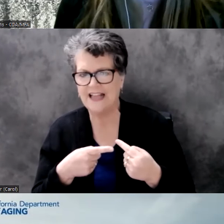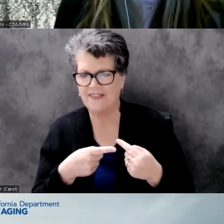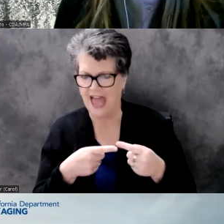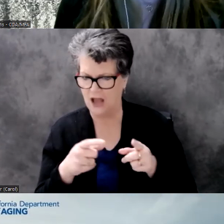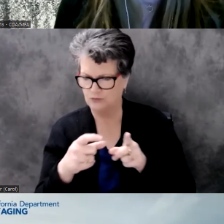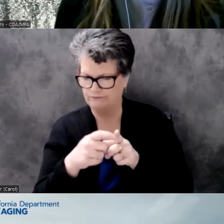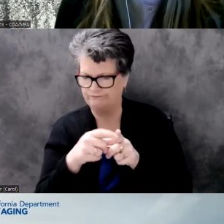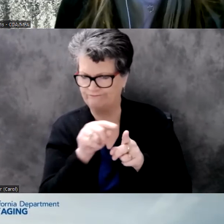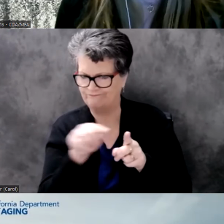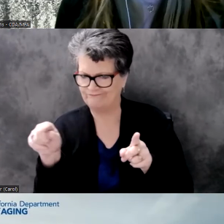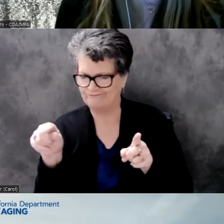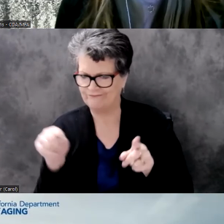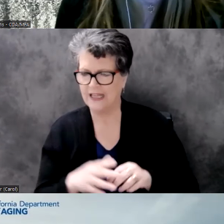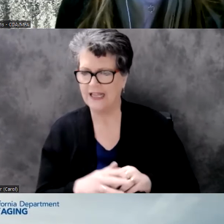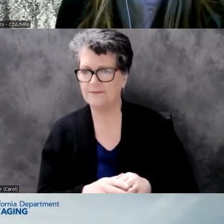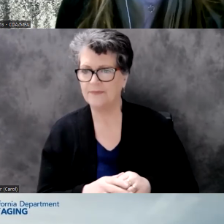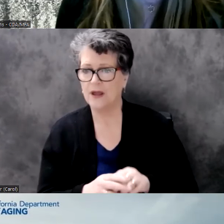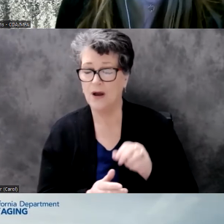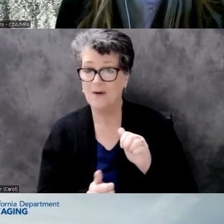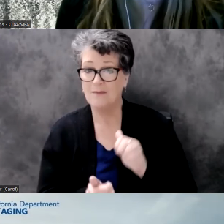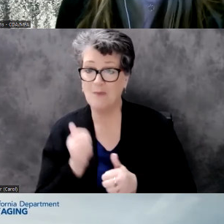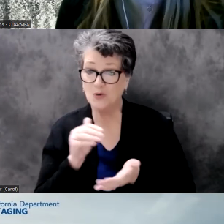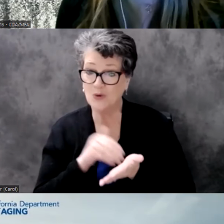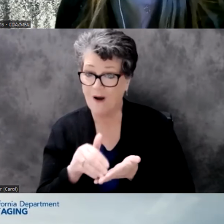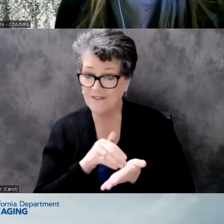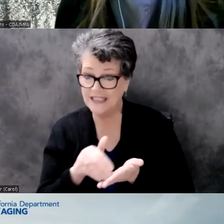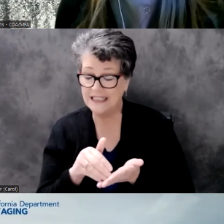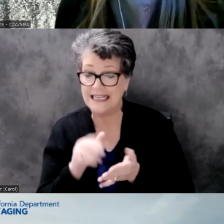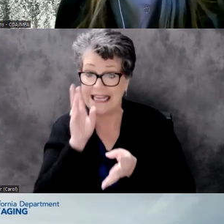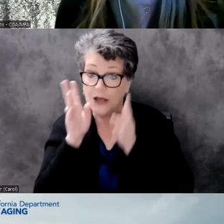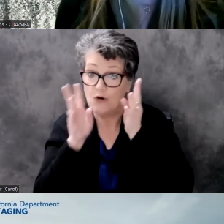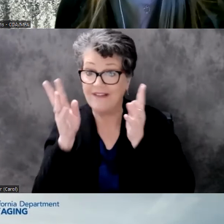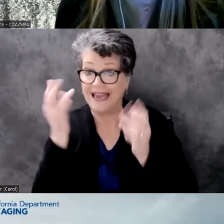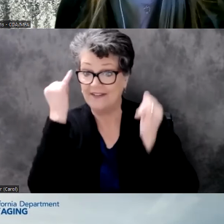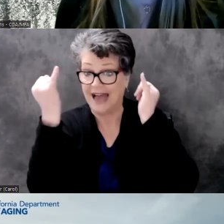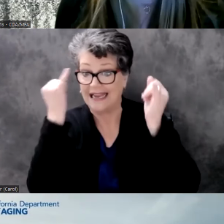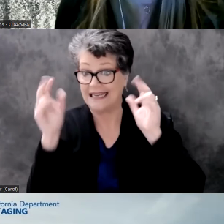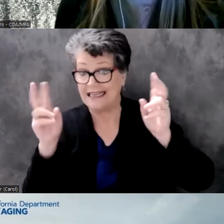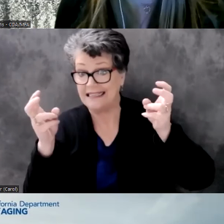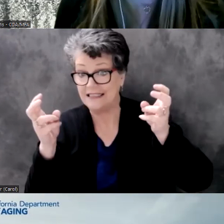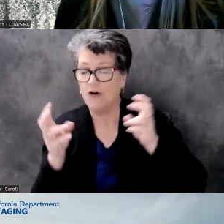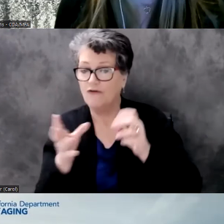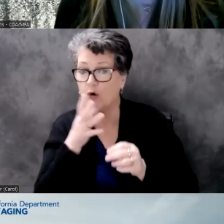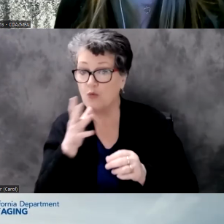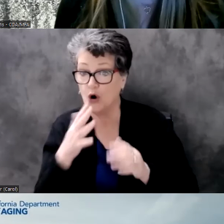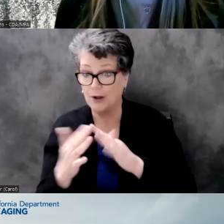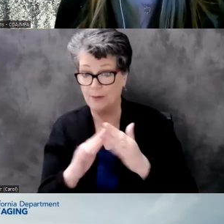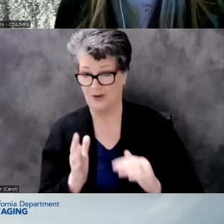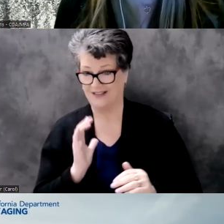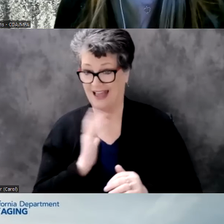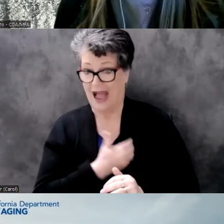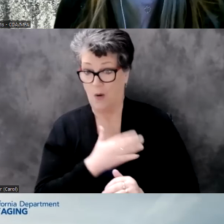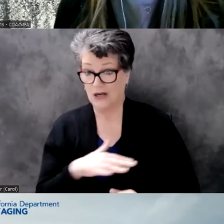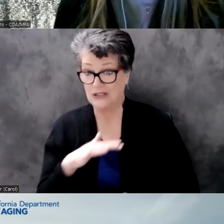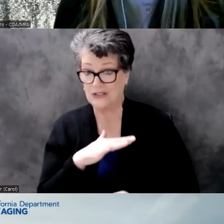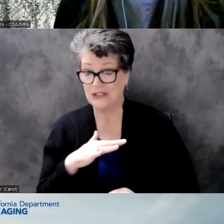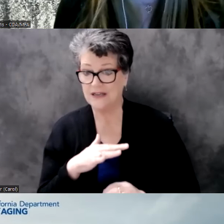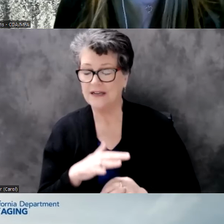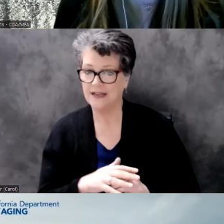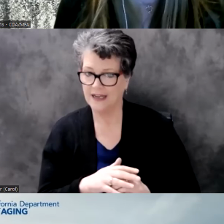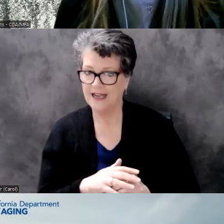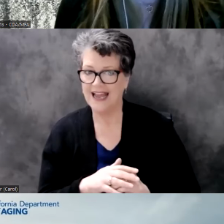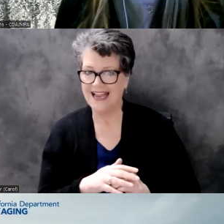that most often innovative ideas for rural communities like ours is really to